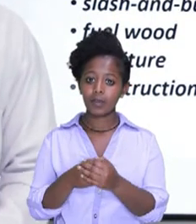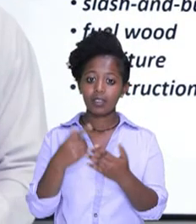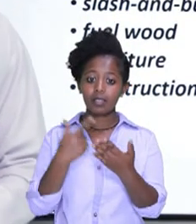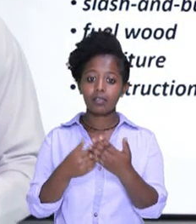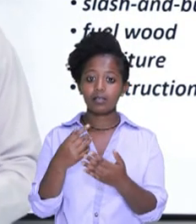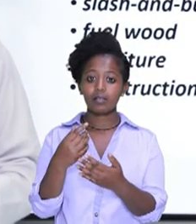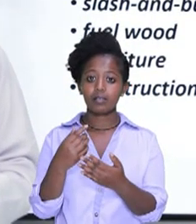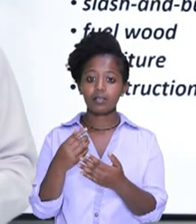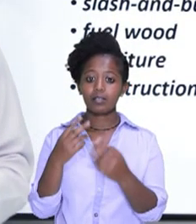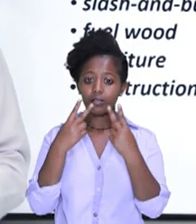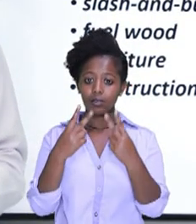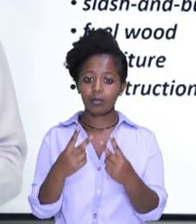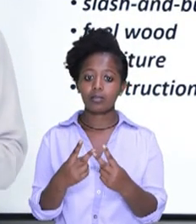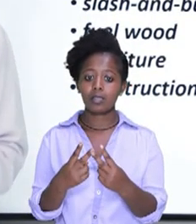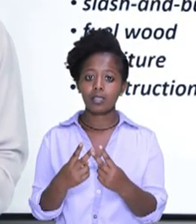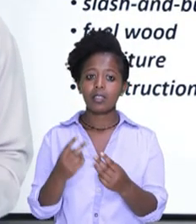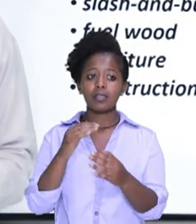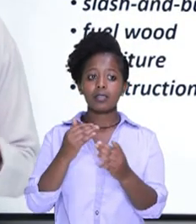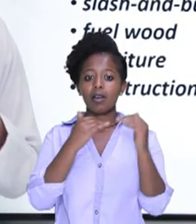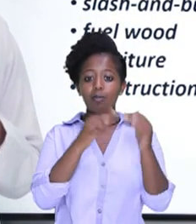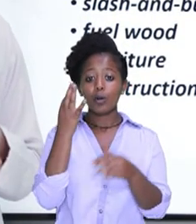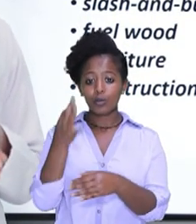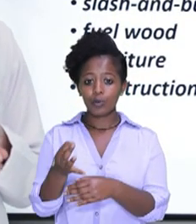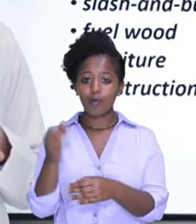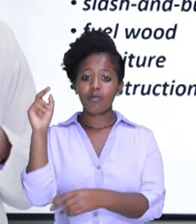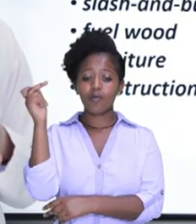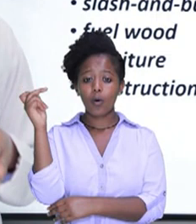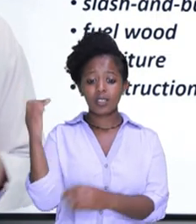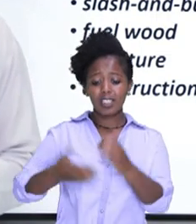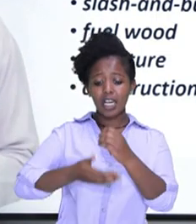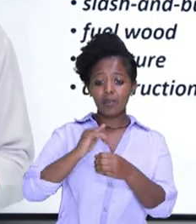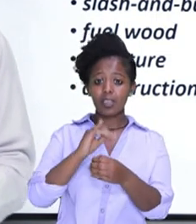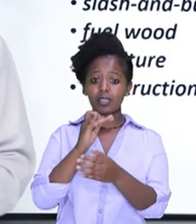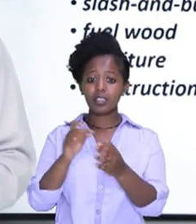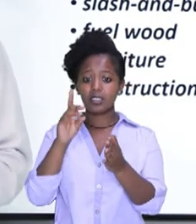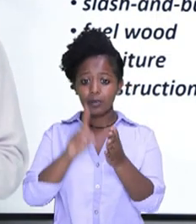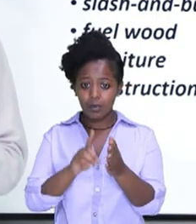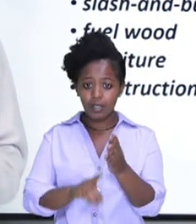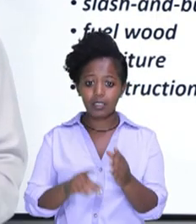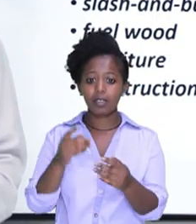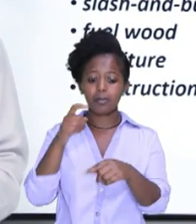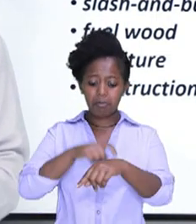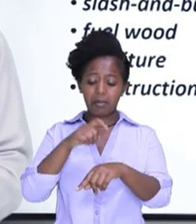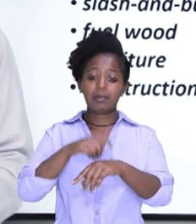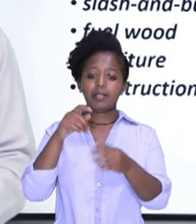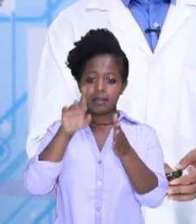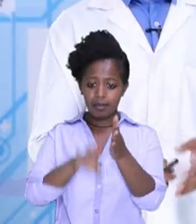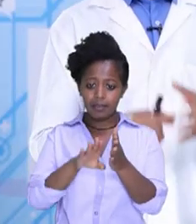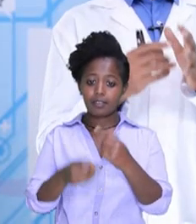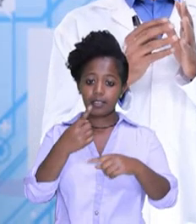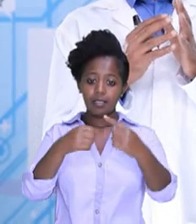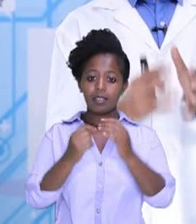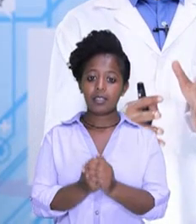This shows the amount of forest coverage is getting depleted from time to time.